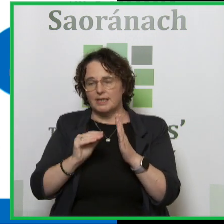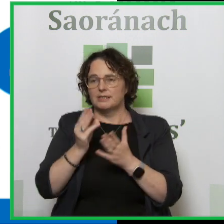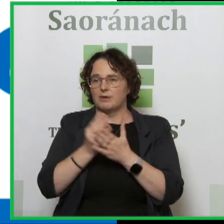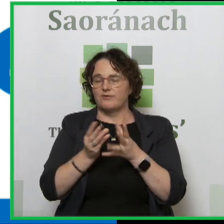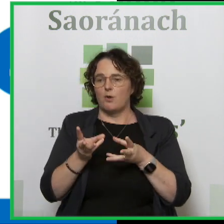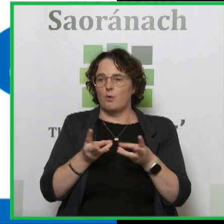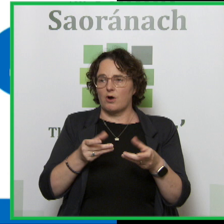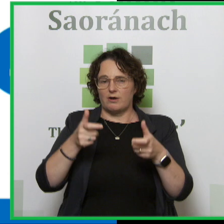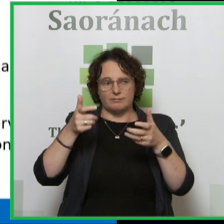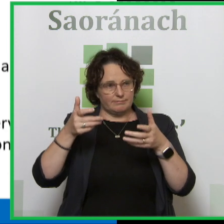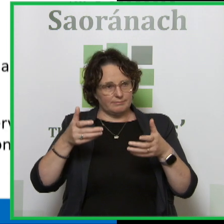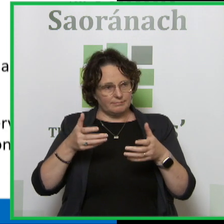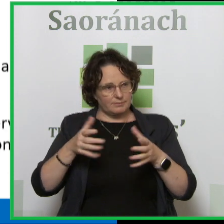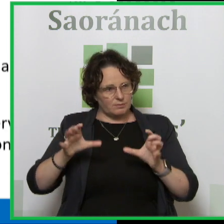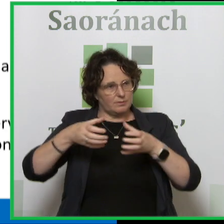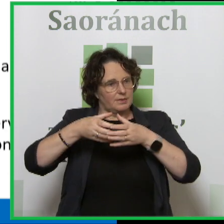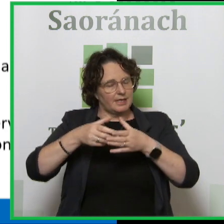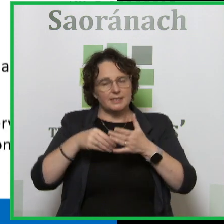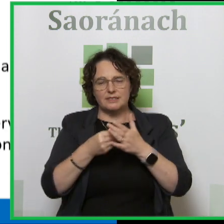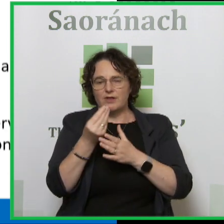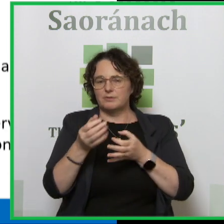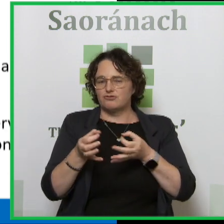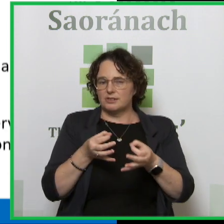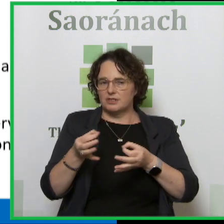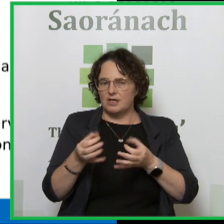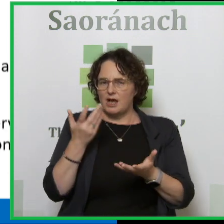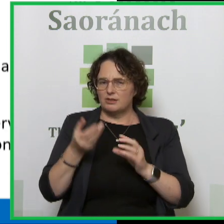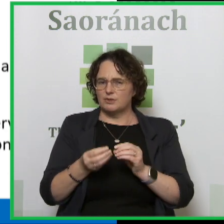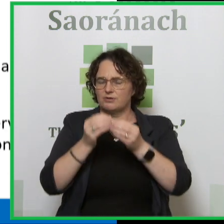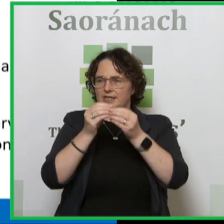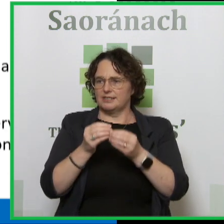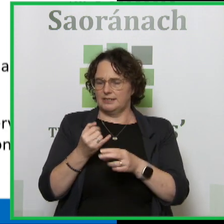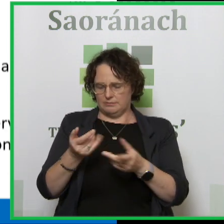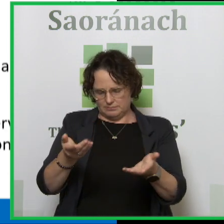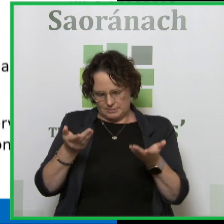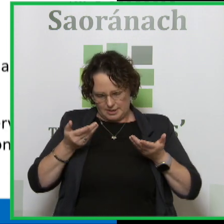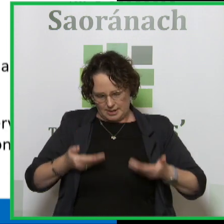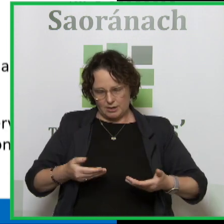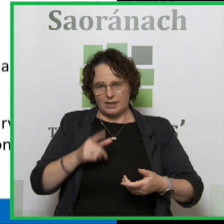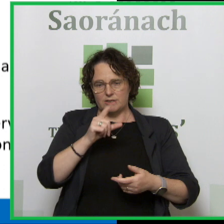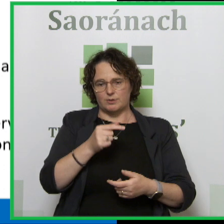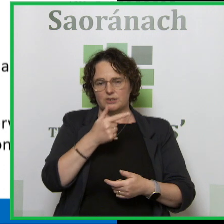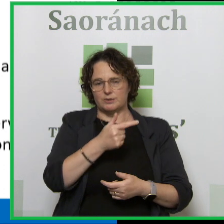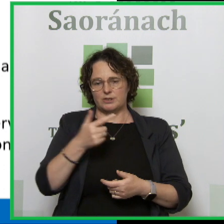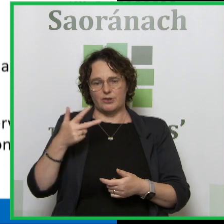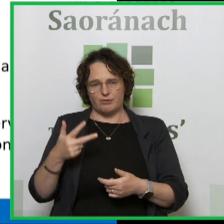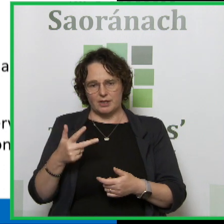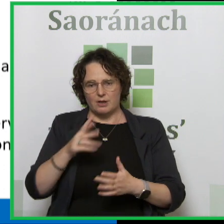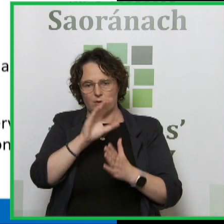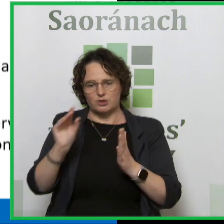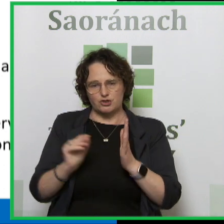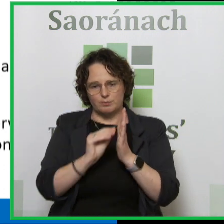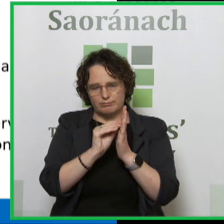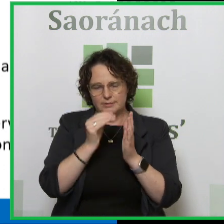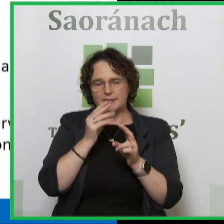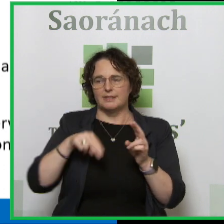strategy. But how did we create this treatment system in 2023? What types of recommendations were in our next policy, and